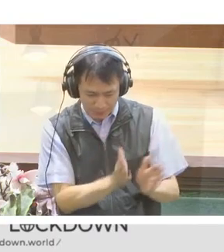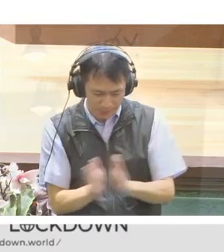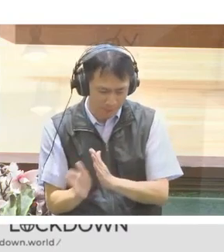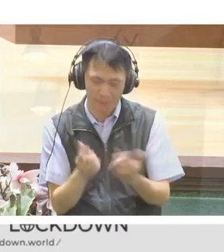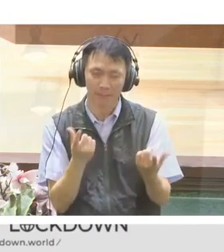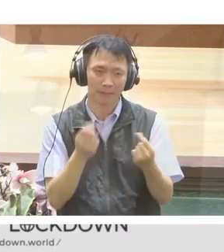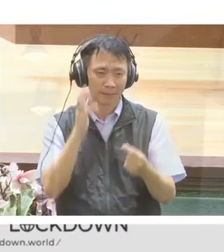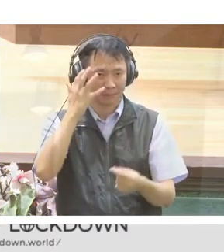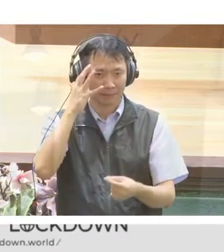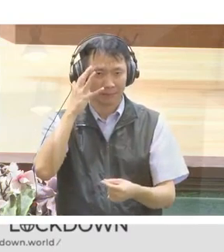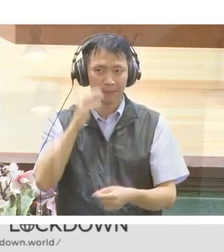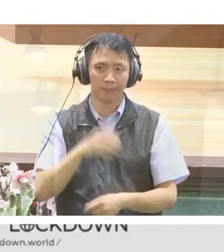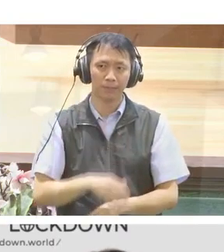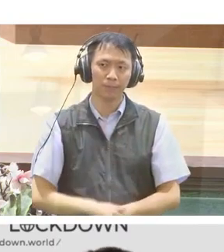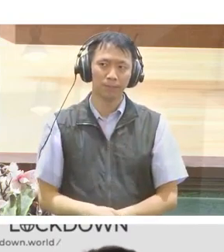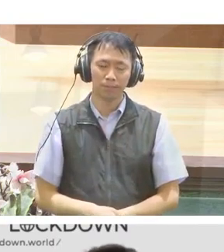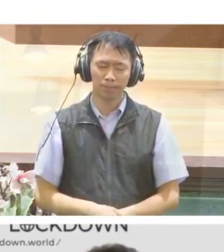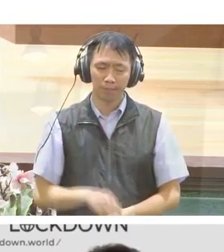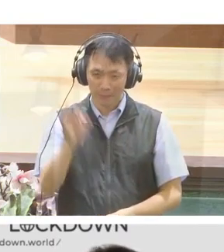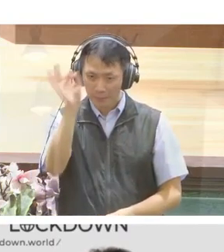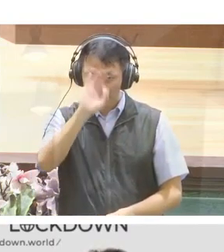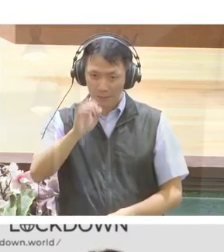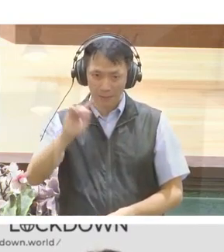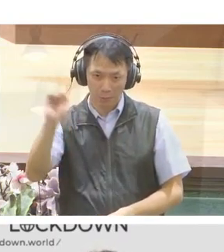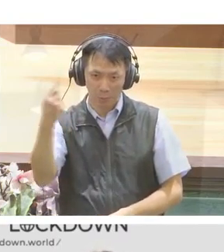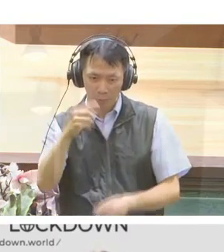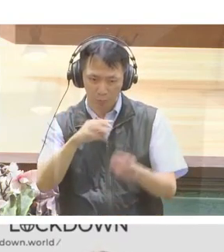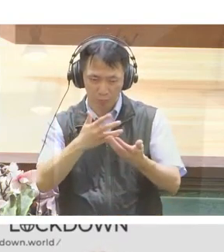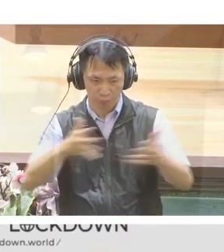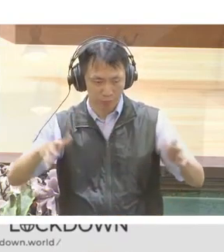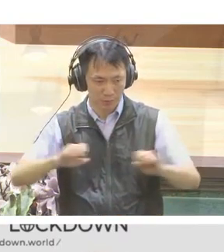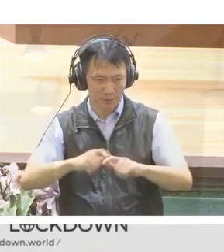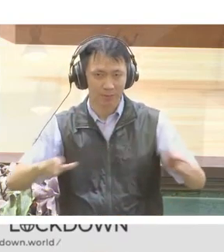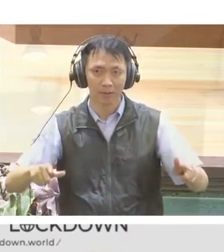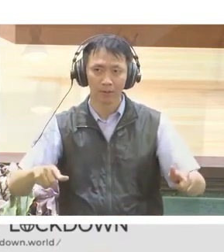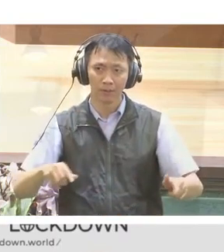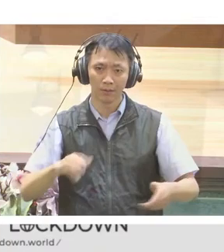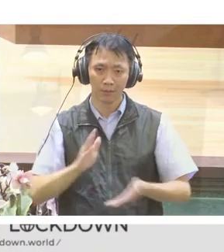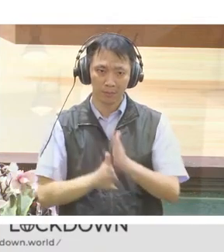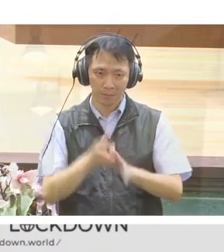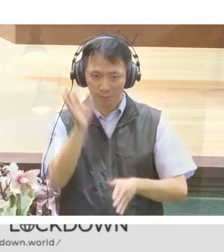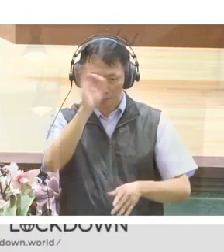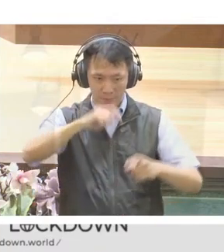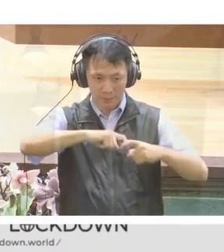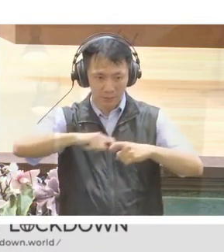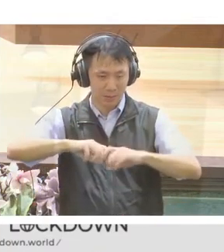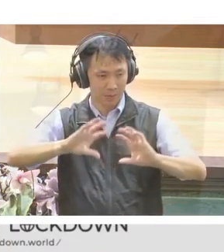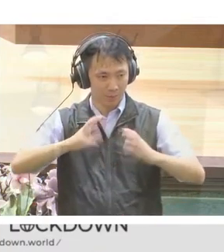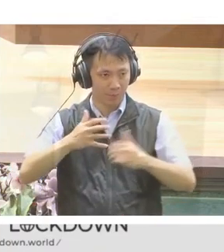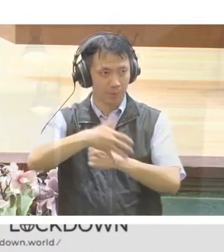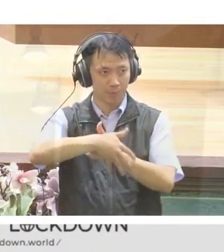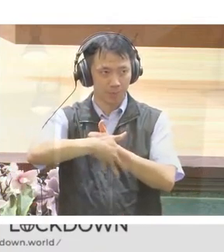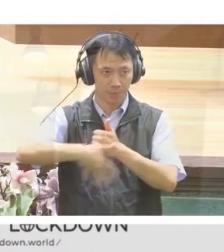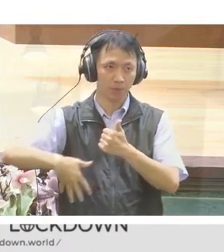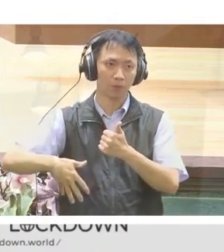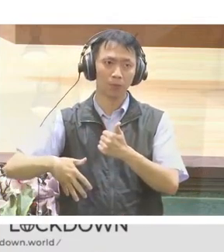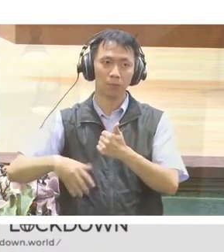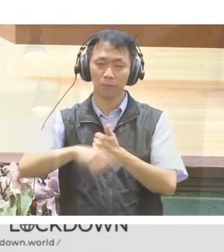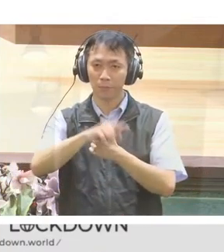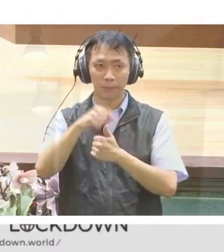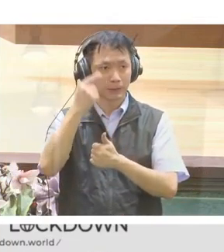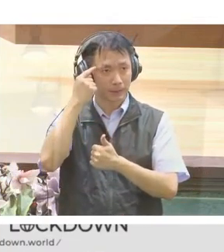use ACAPS, which is a UN OCHA system. We've also had a lot of difficulty, as you can imagine,